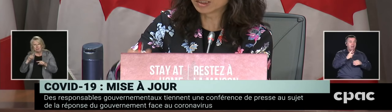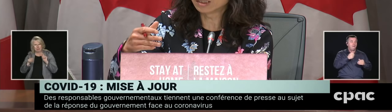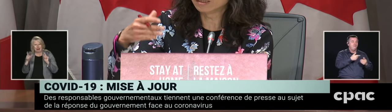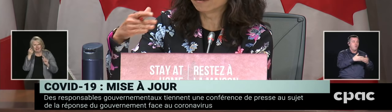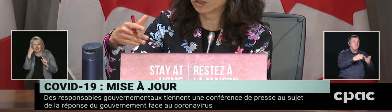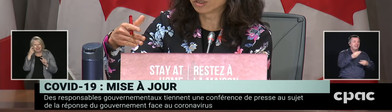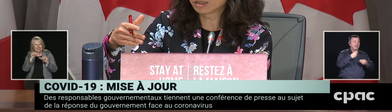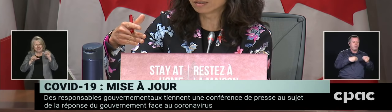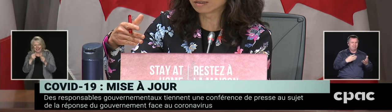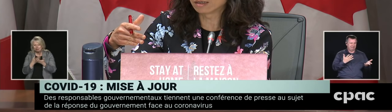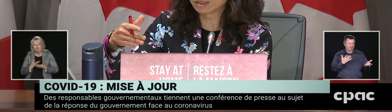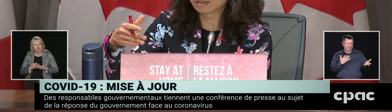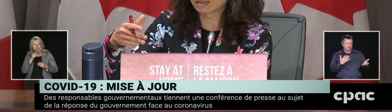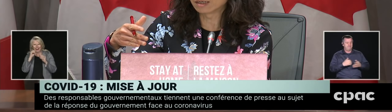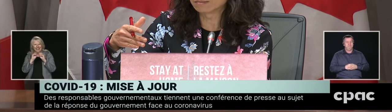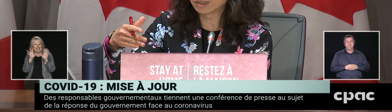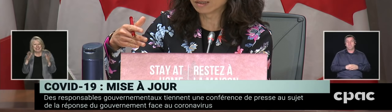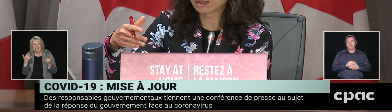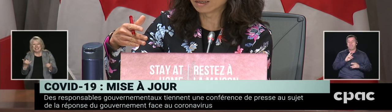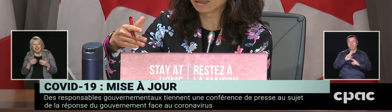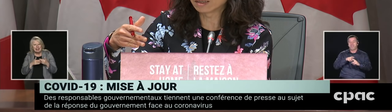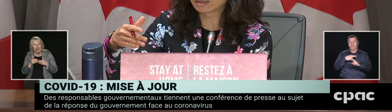is absolutely focus on